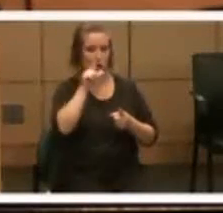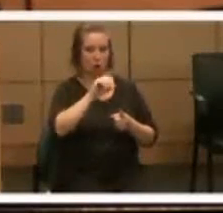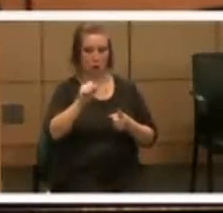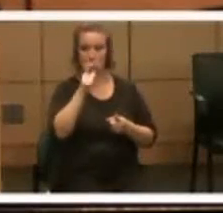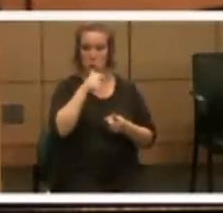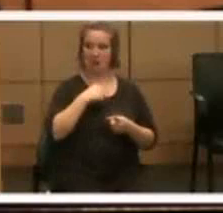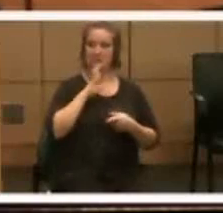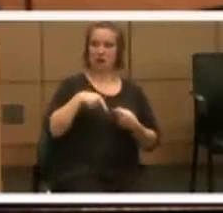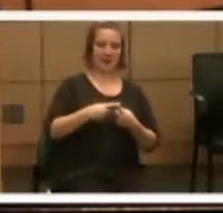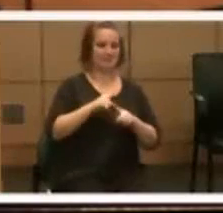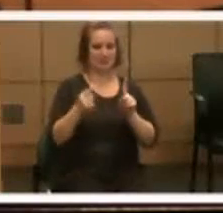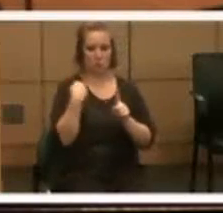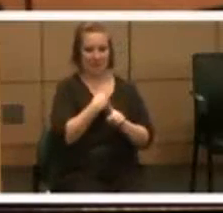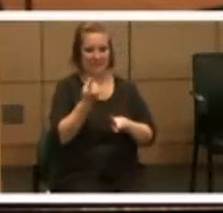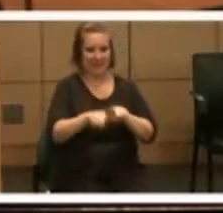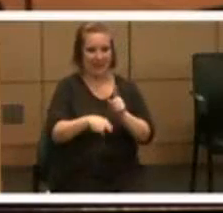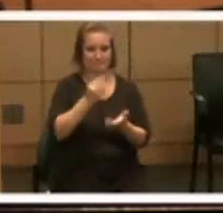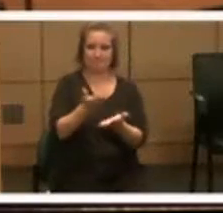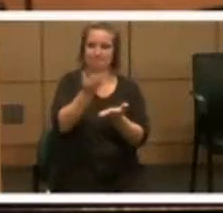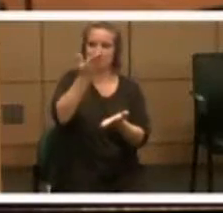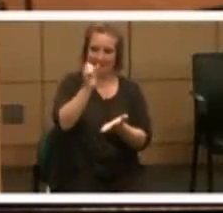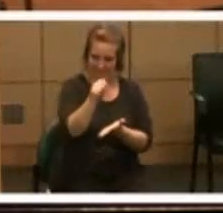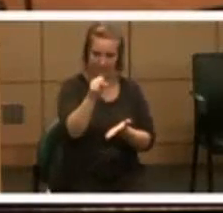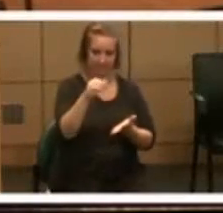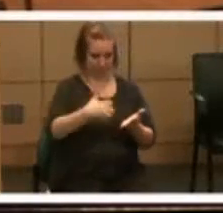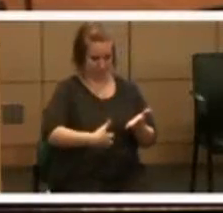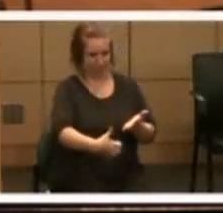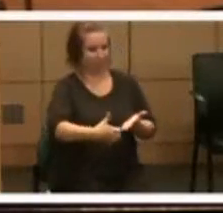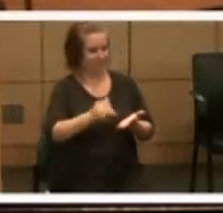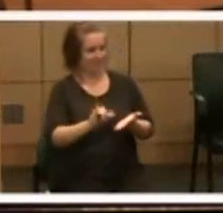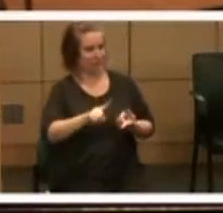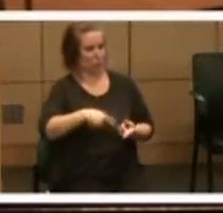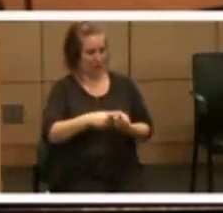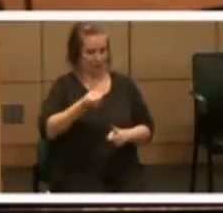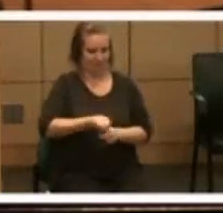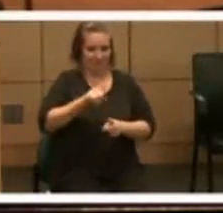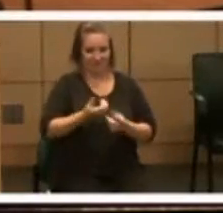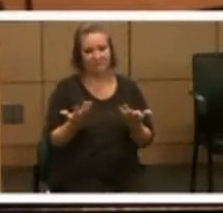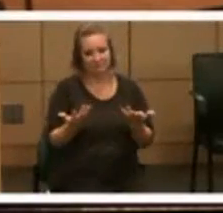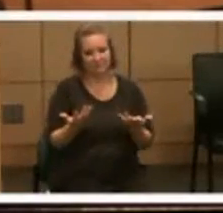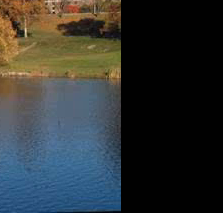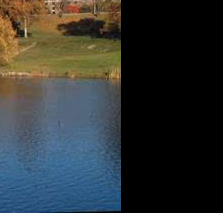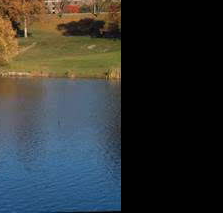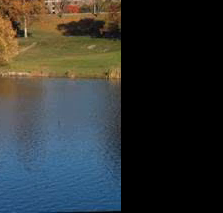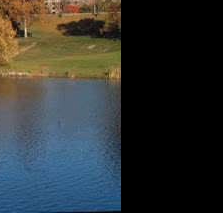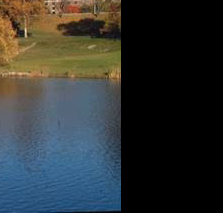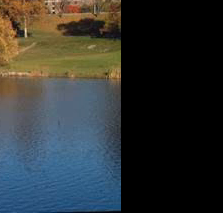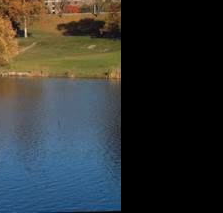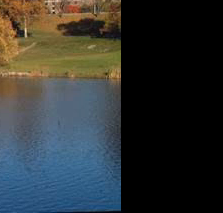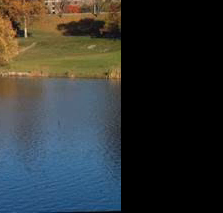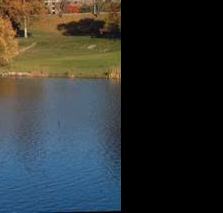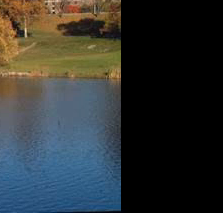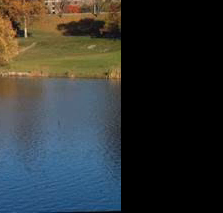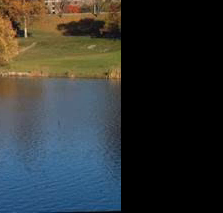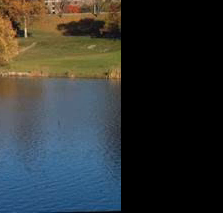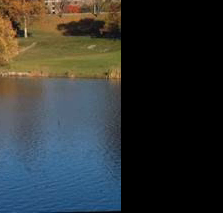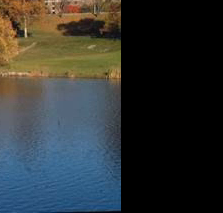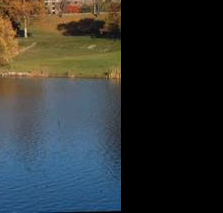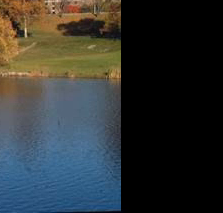but we can't verify that completely. So since they were young. Thank you.